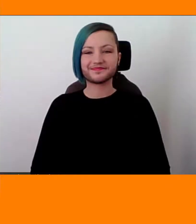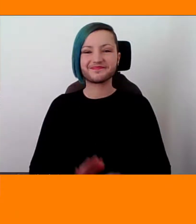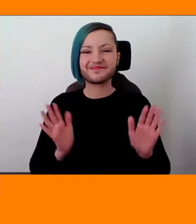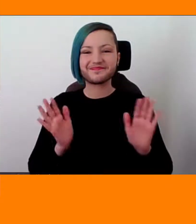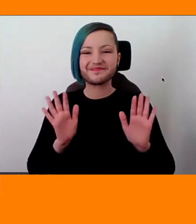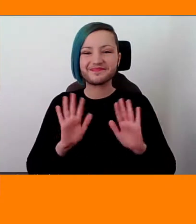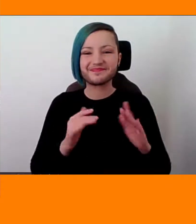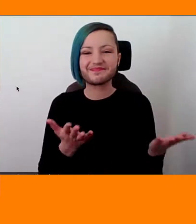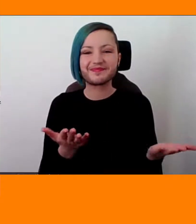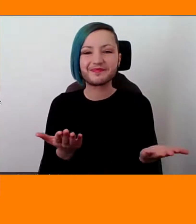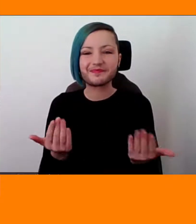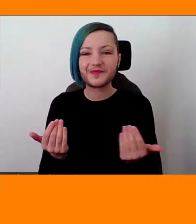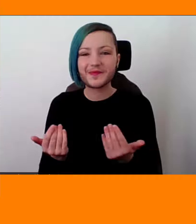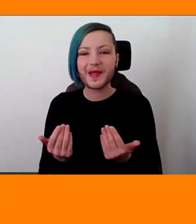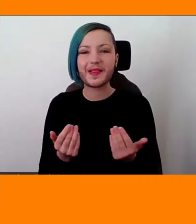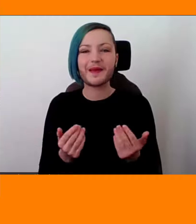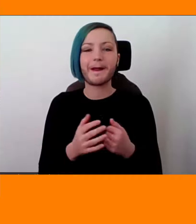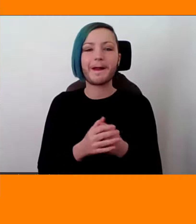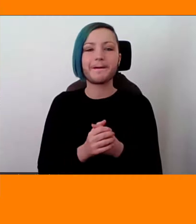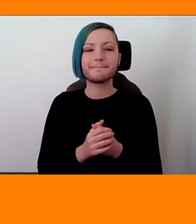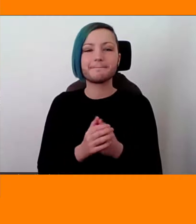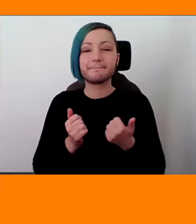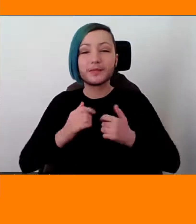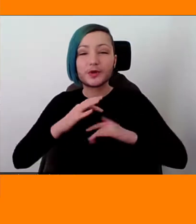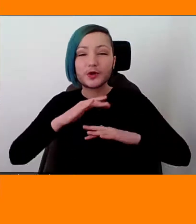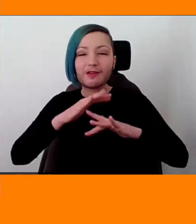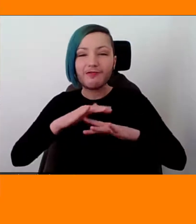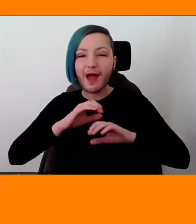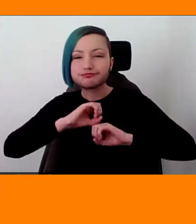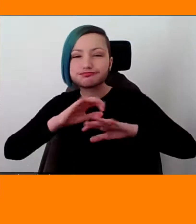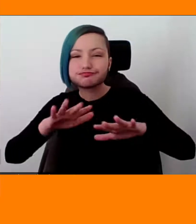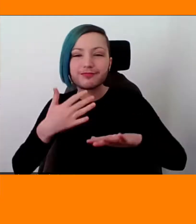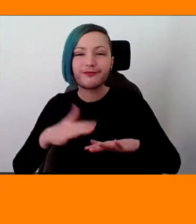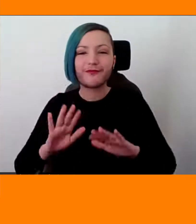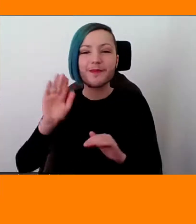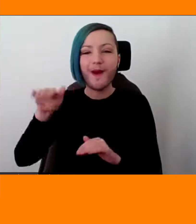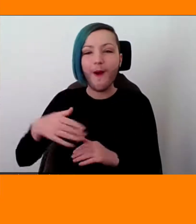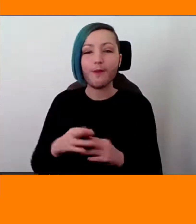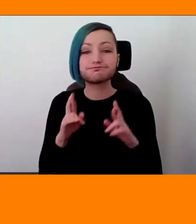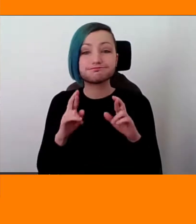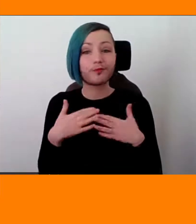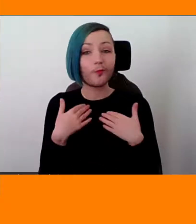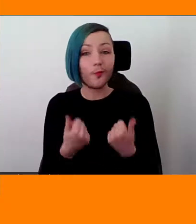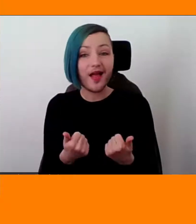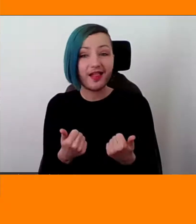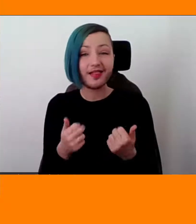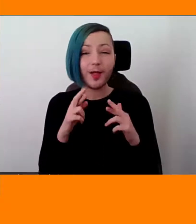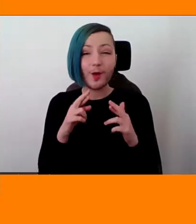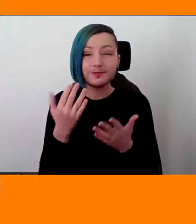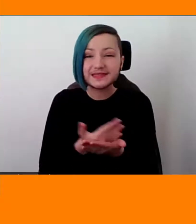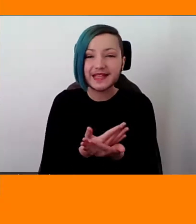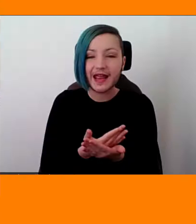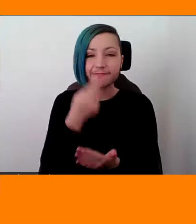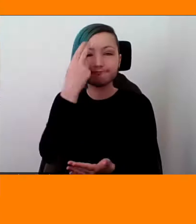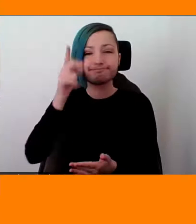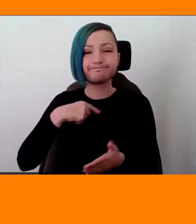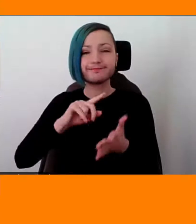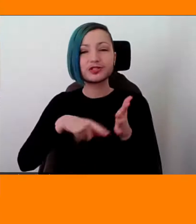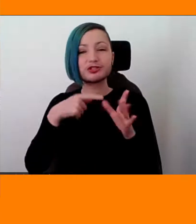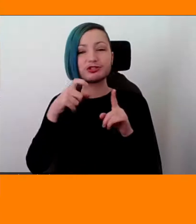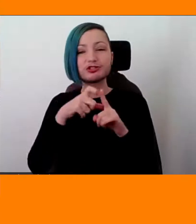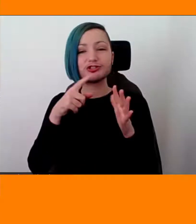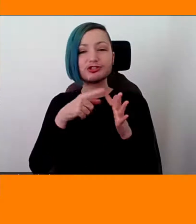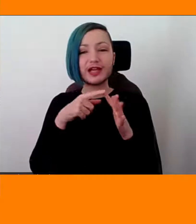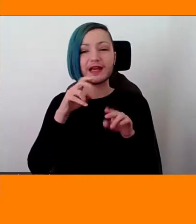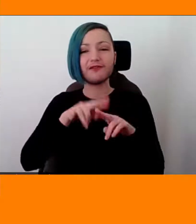Welcome everyone and sending good vibes from home. I hope you're all well and keeping safe. My name is Jade Foster. I use